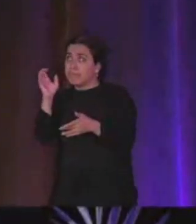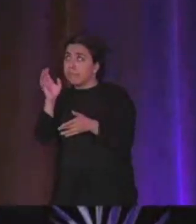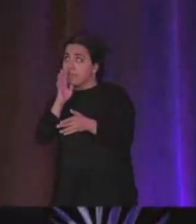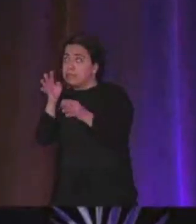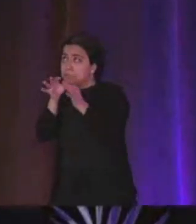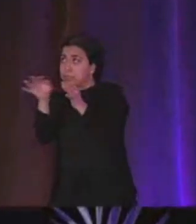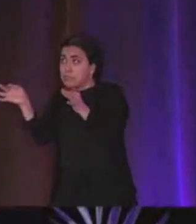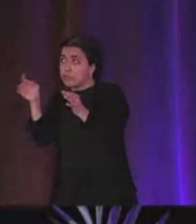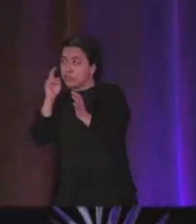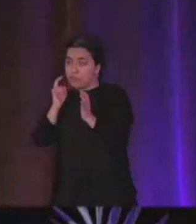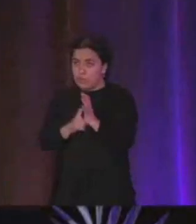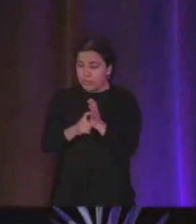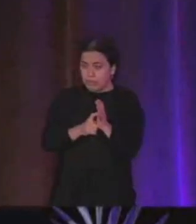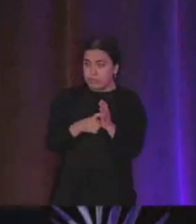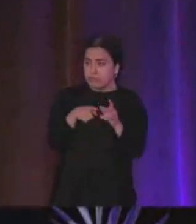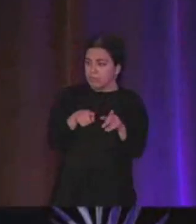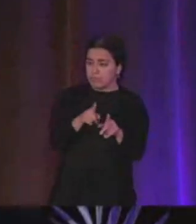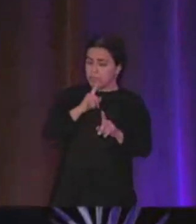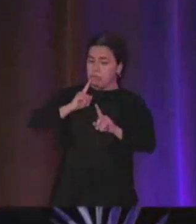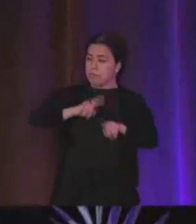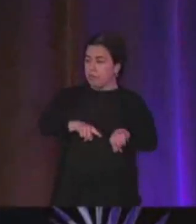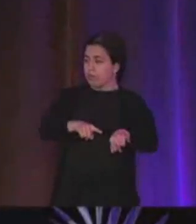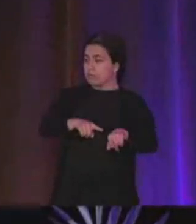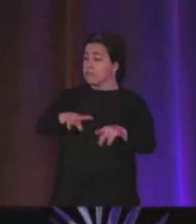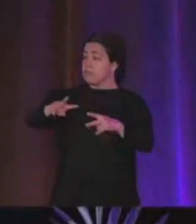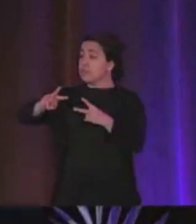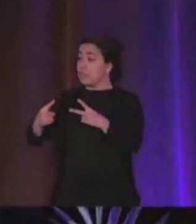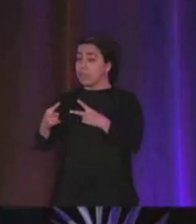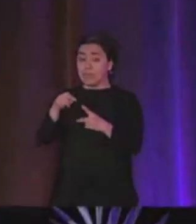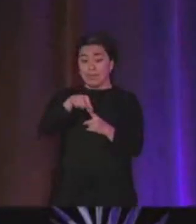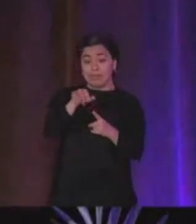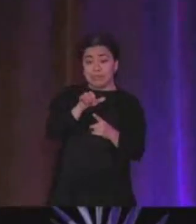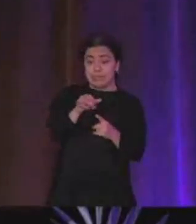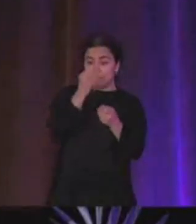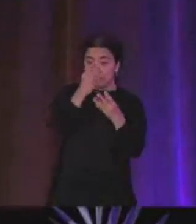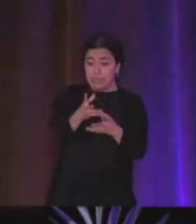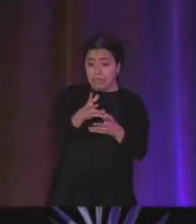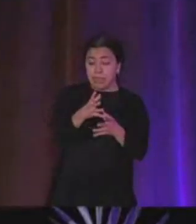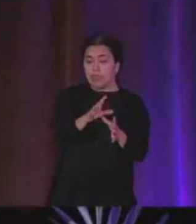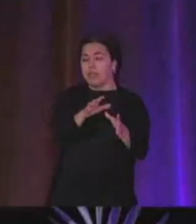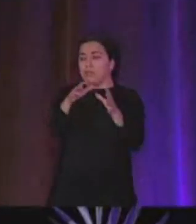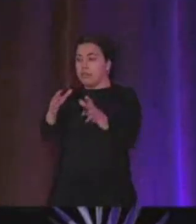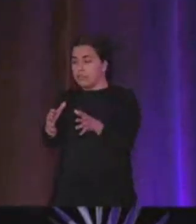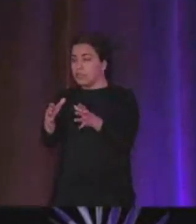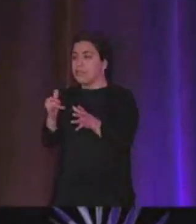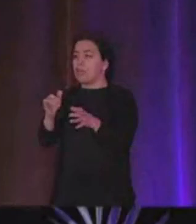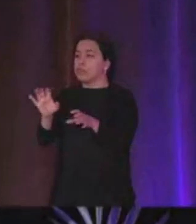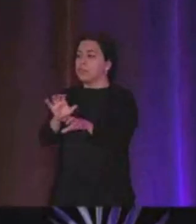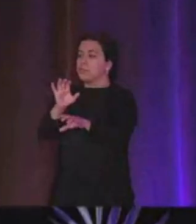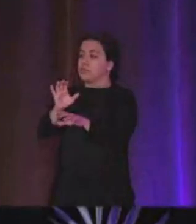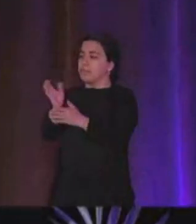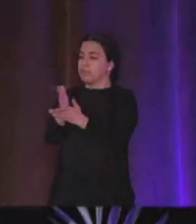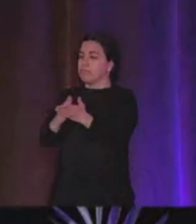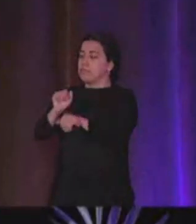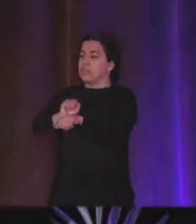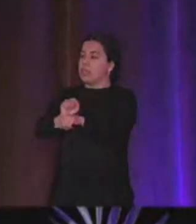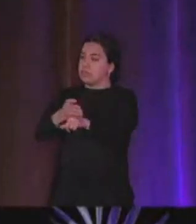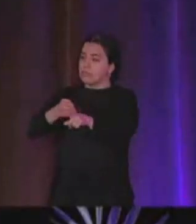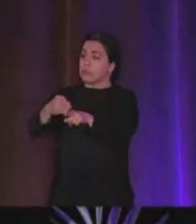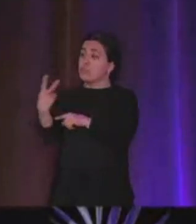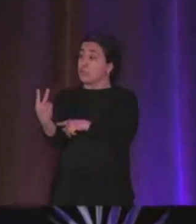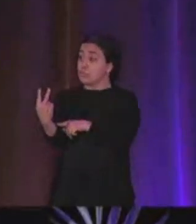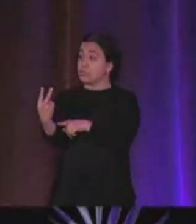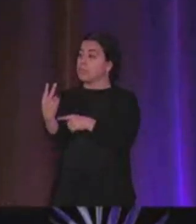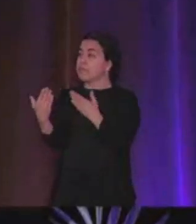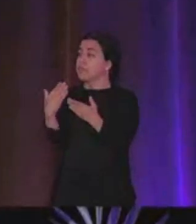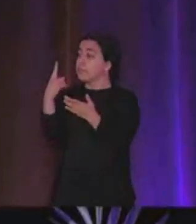same data set to achieve the goal for the task 2. This concept is the transfer learning. So you can adopt, like some of